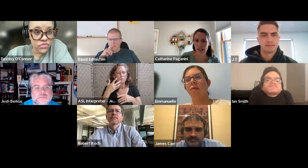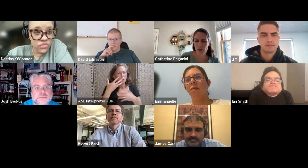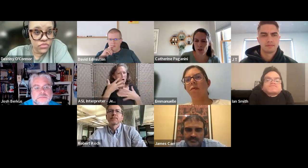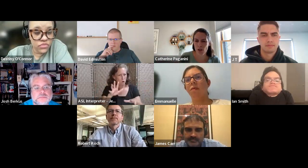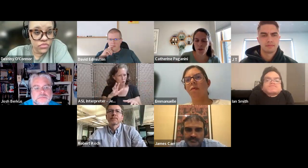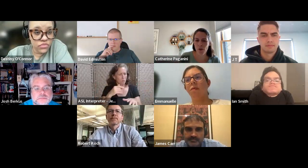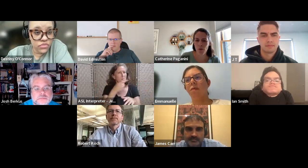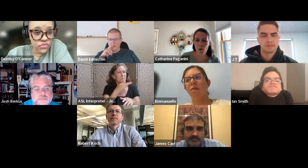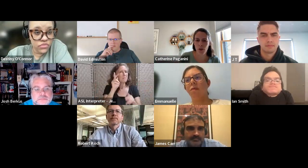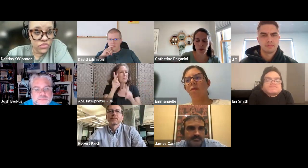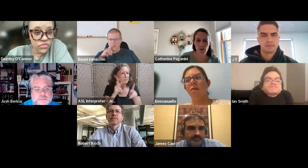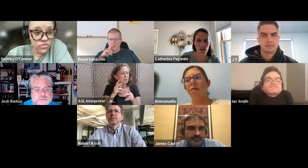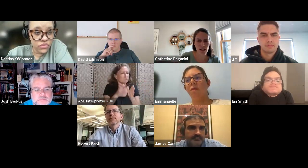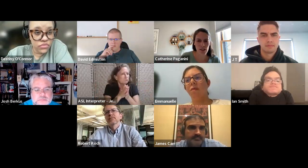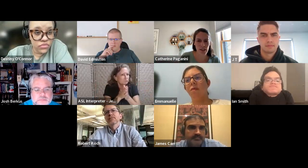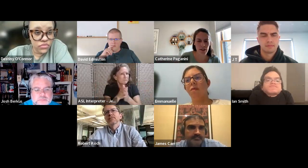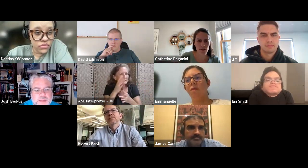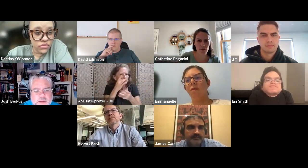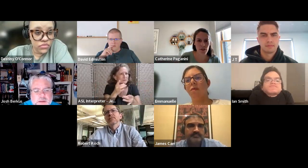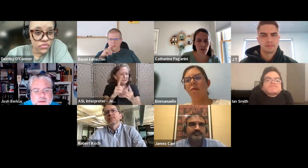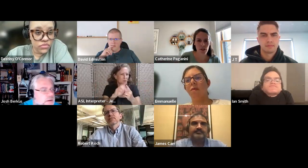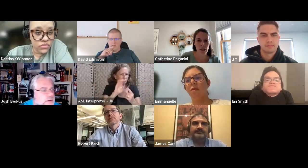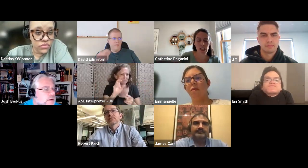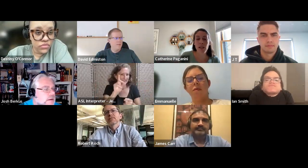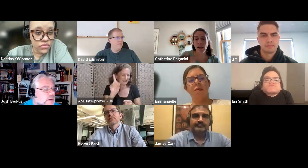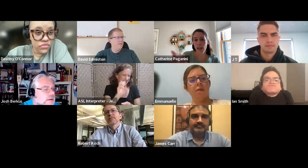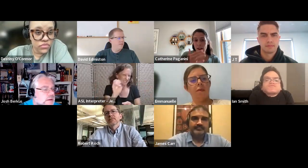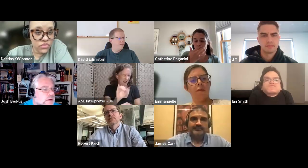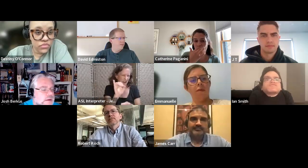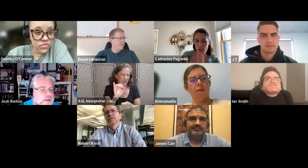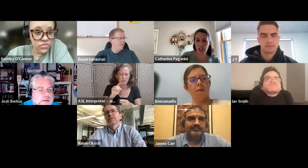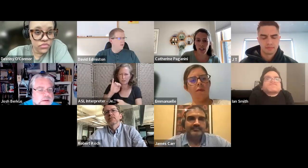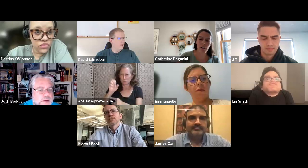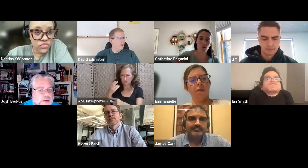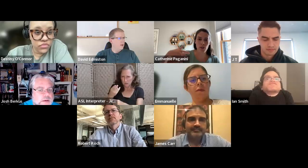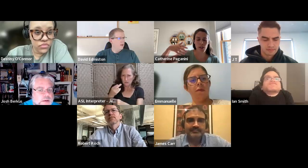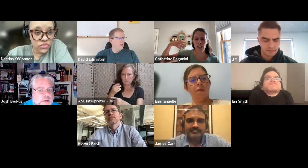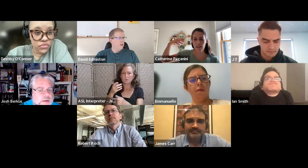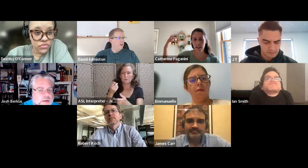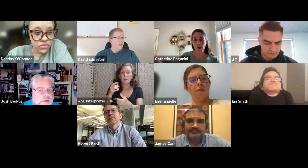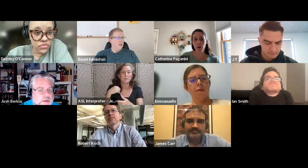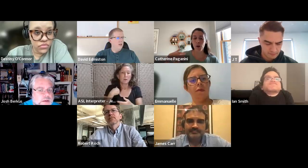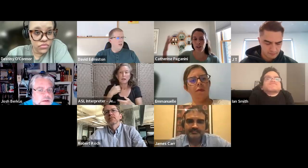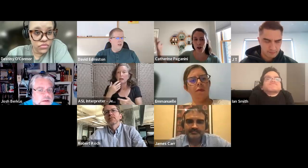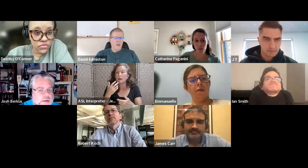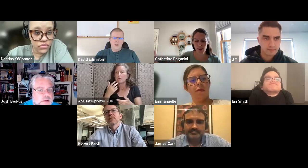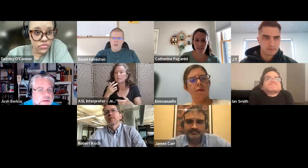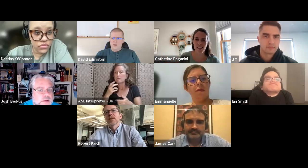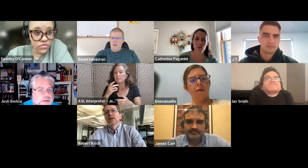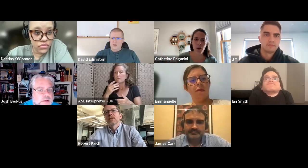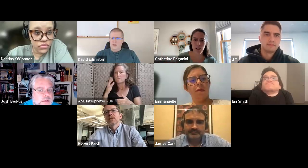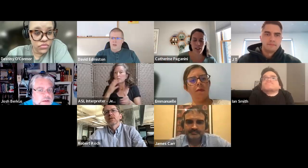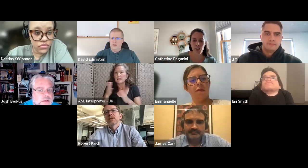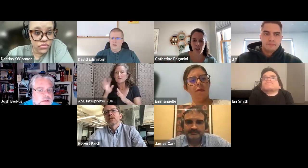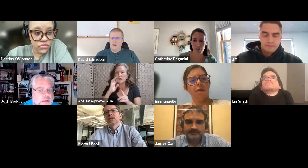interest in that, but Josh, you know more about things that have, I mean, like we have, of course, Jay here, which has like the, we're gonna talk about